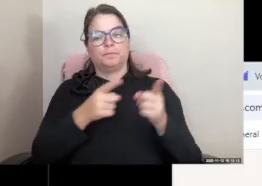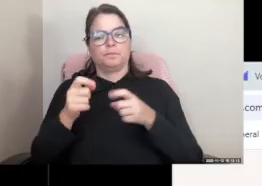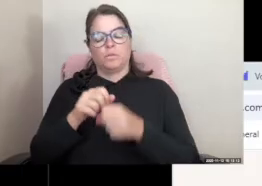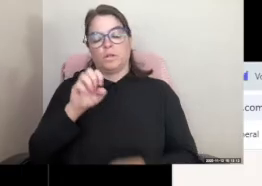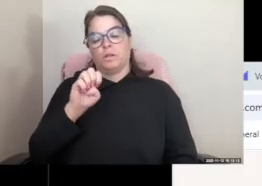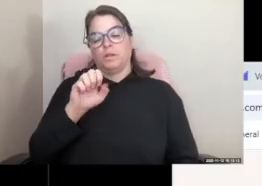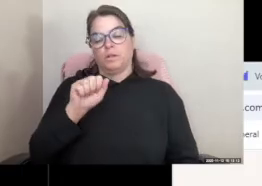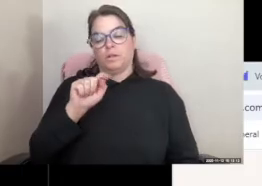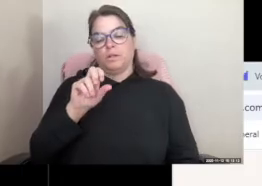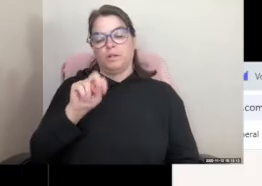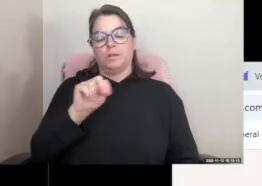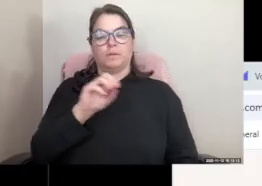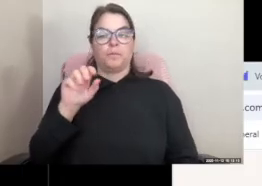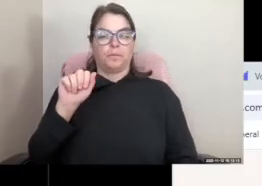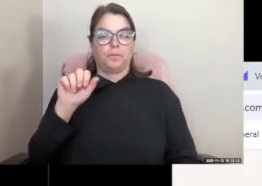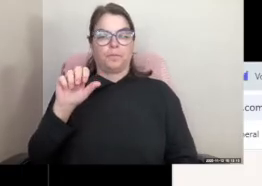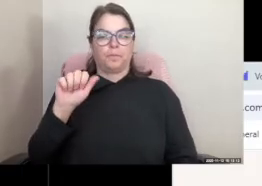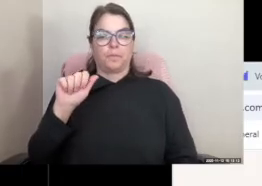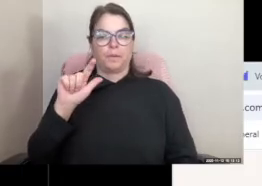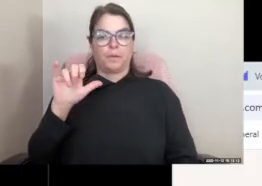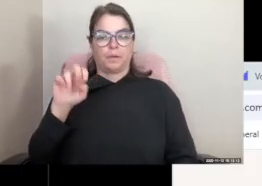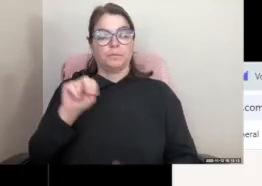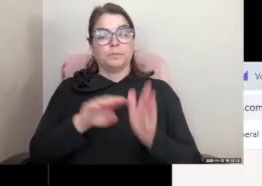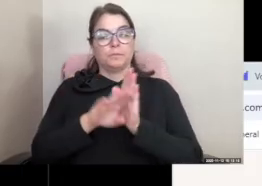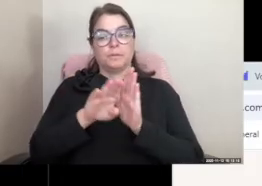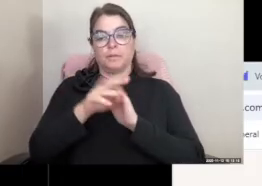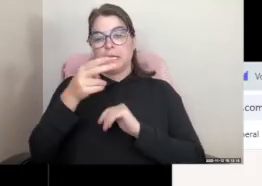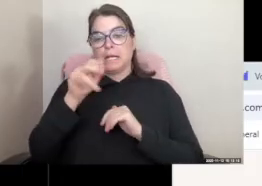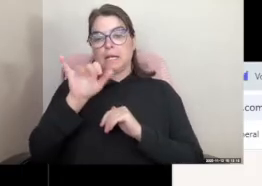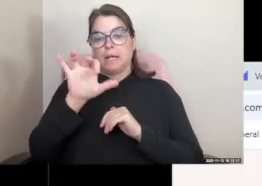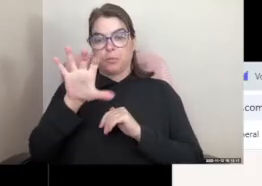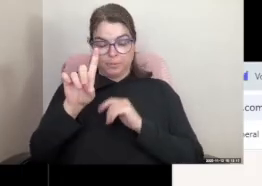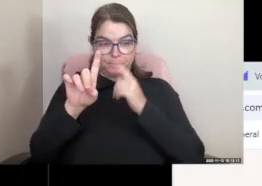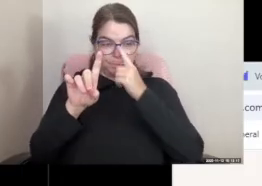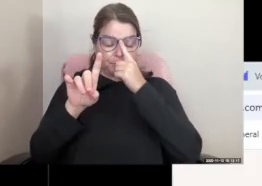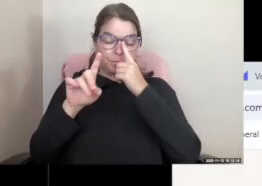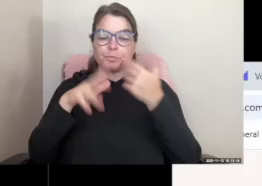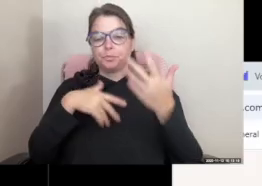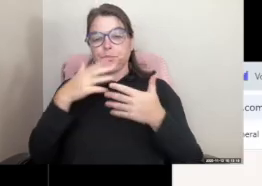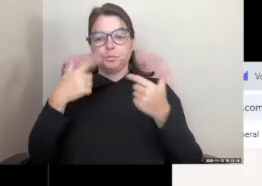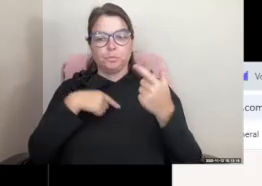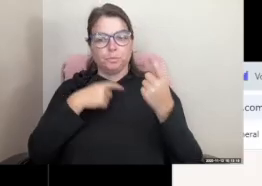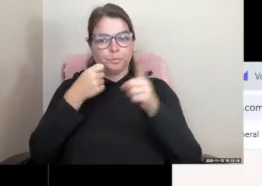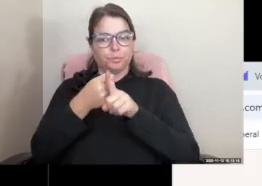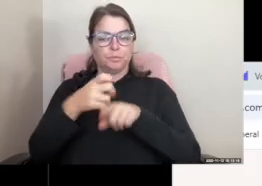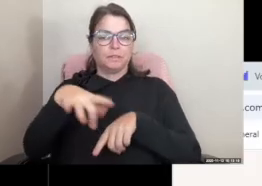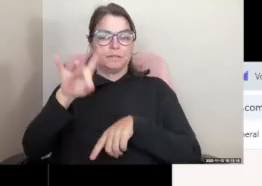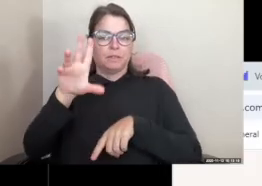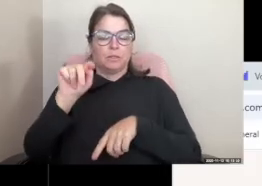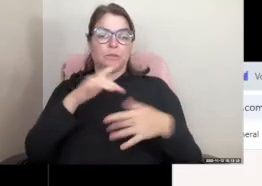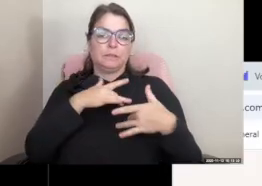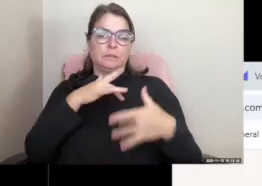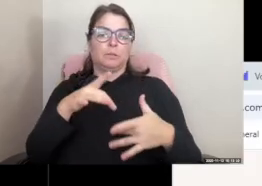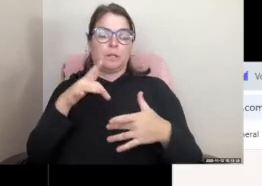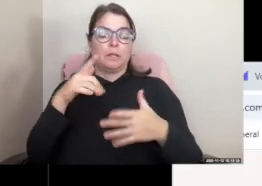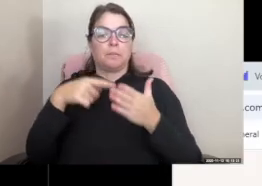out applications where there would be a good TCO, and trying to figure out what the paybacks would be. And they